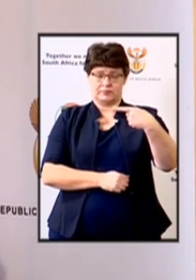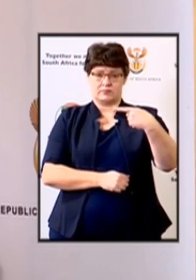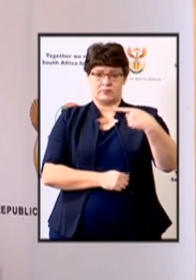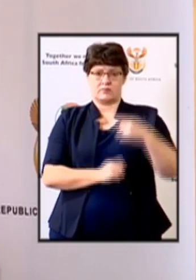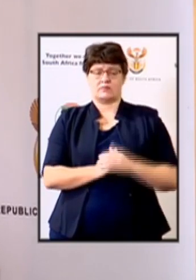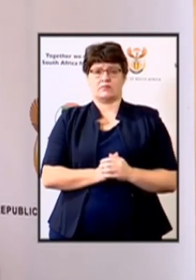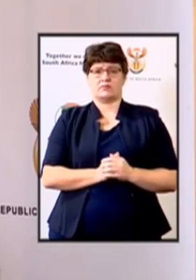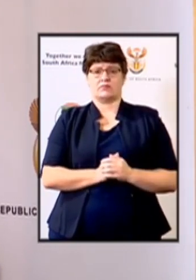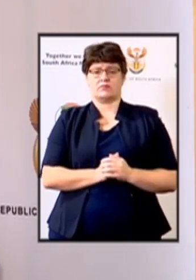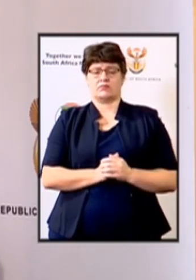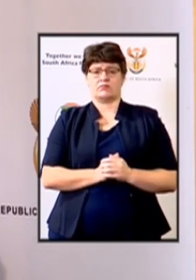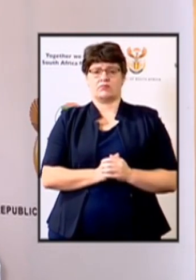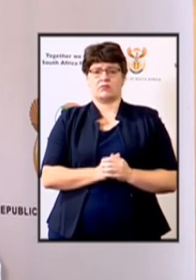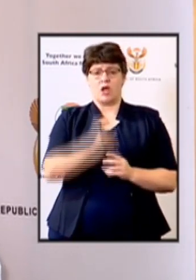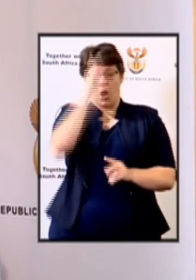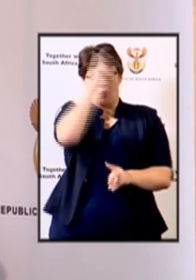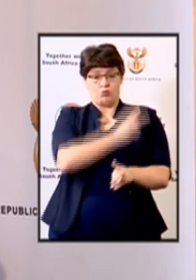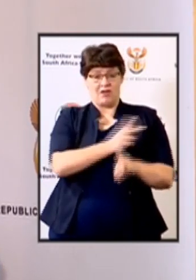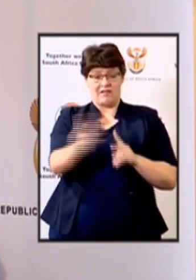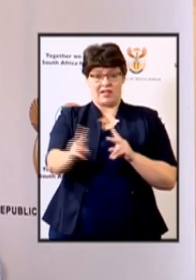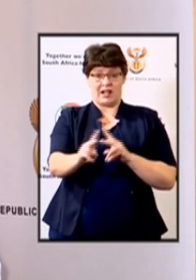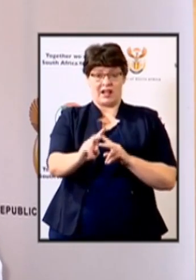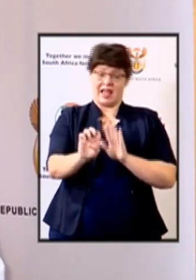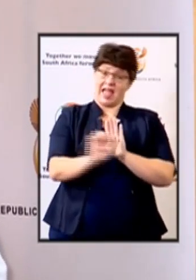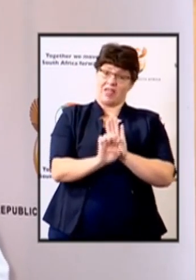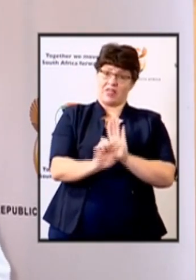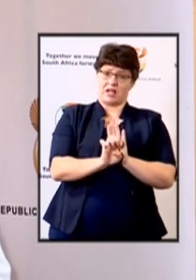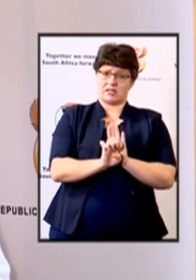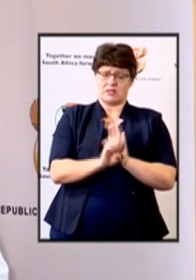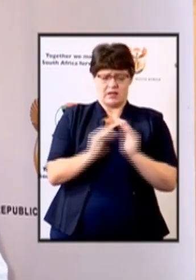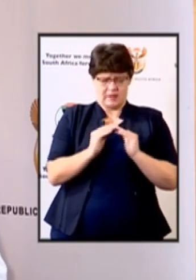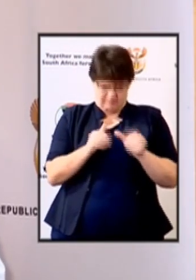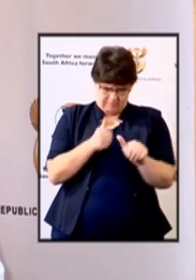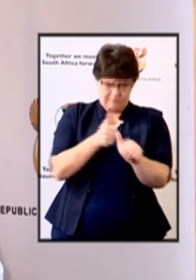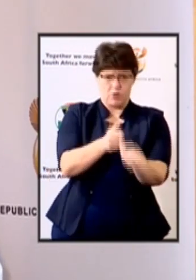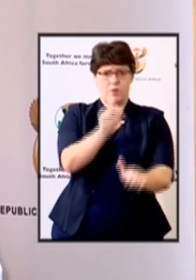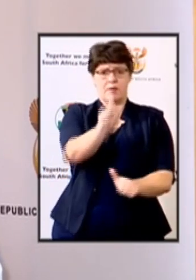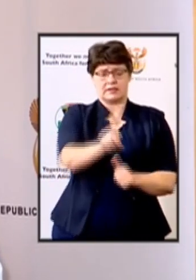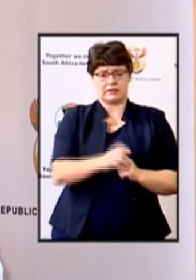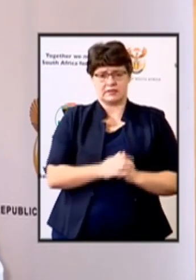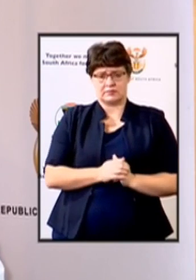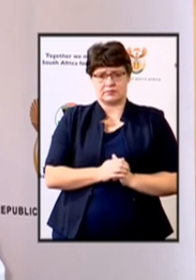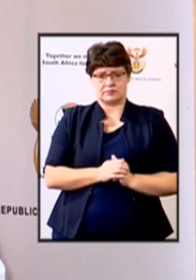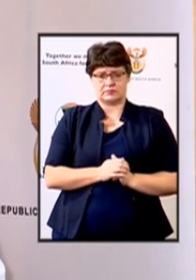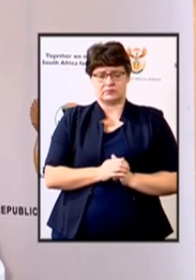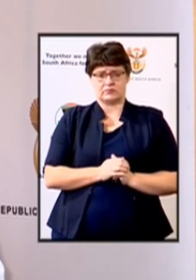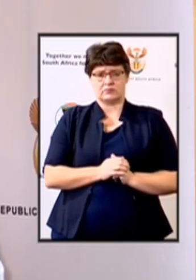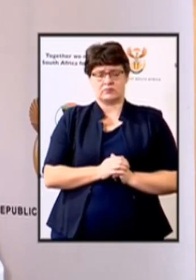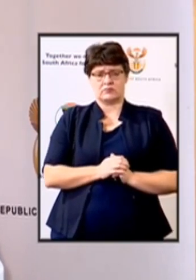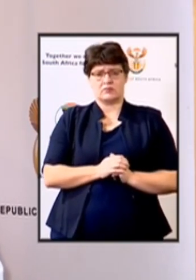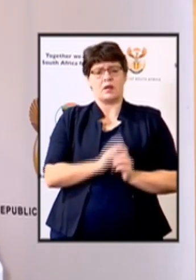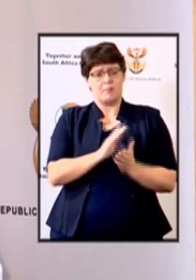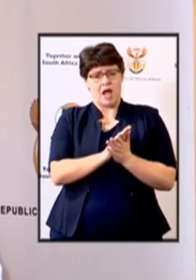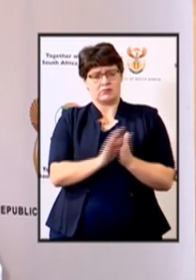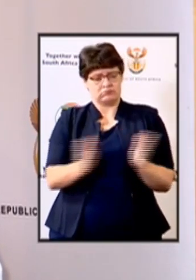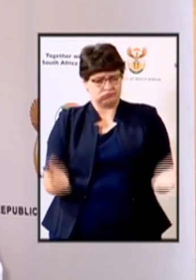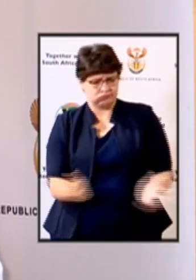high standard of professional ethics, that it must be promoted and